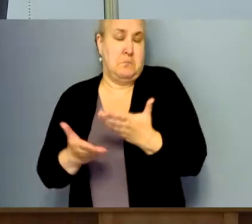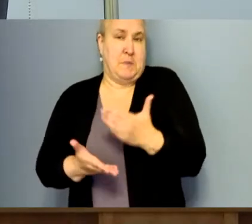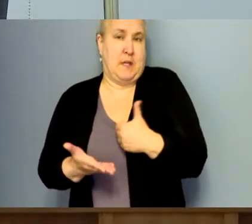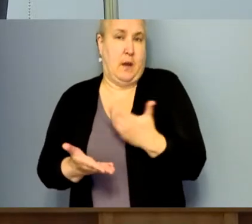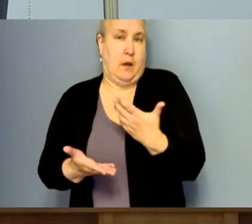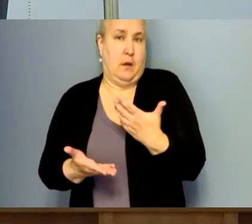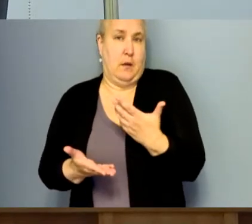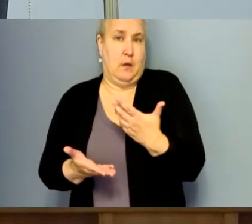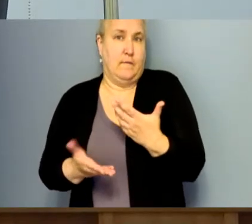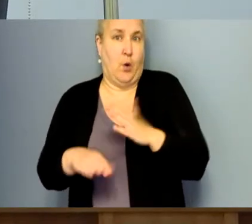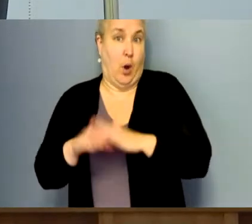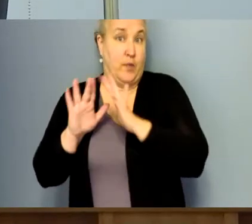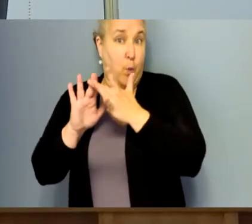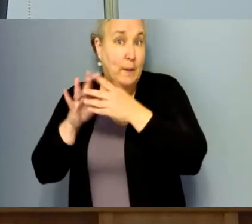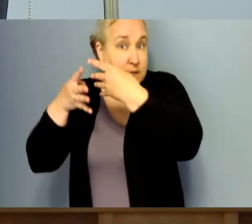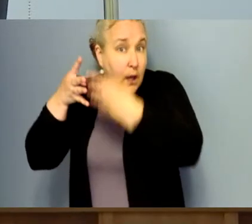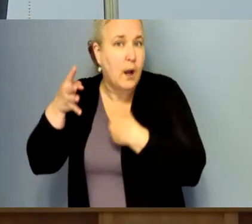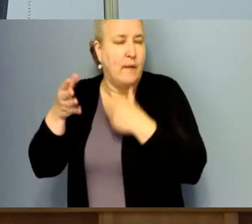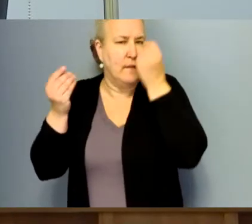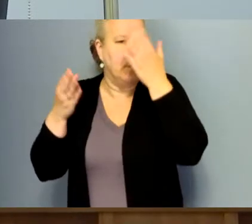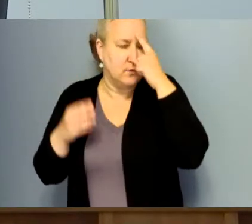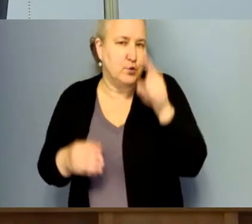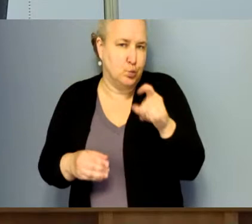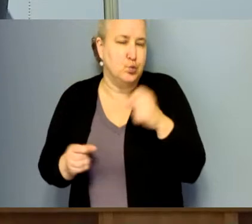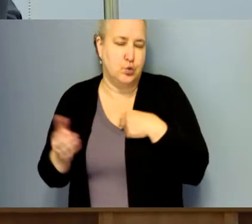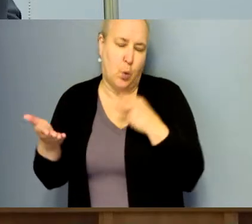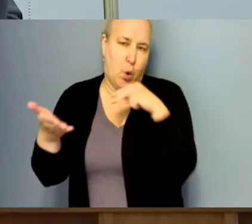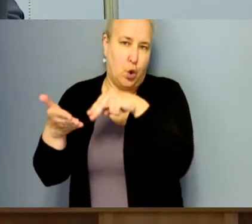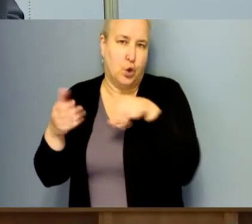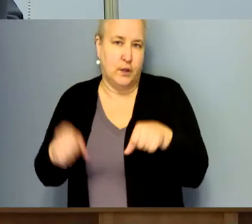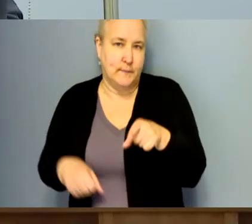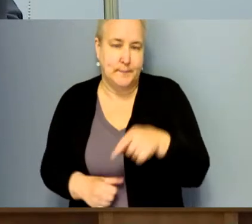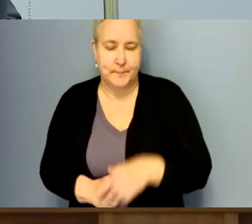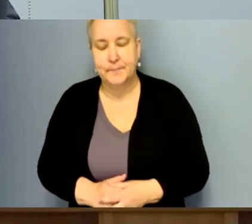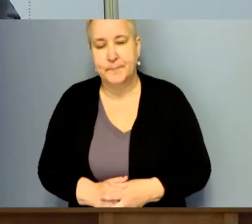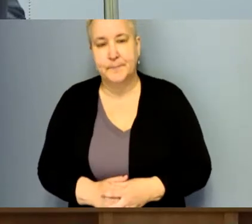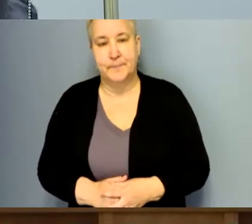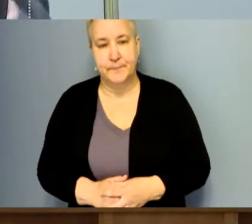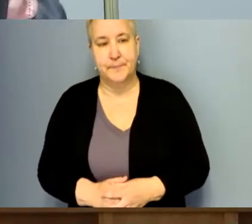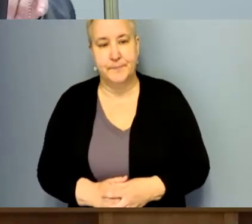it possibly on the website or have somewhere. So you take a look at that.